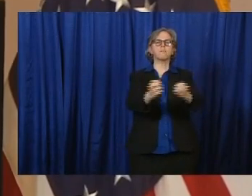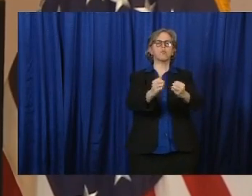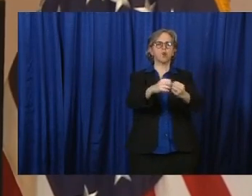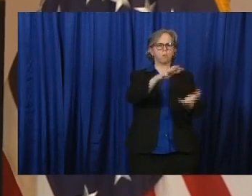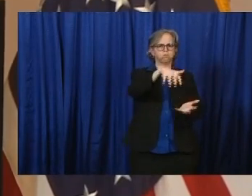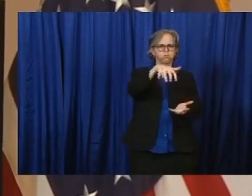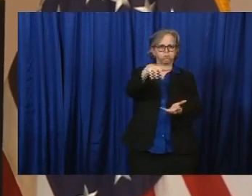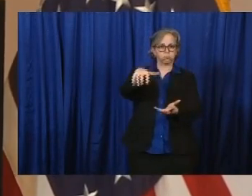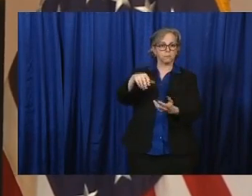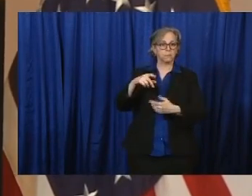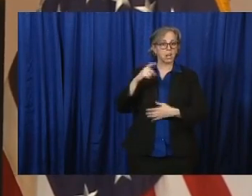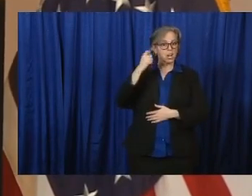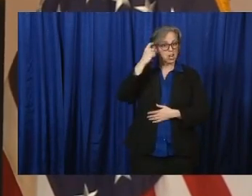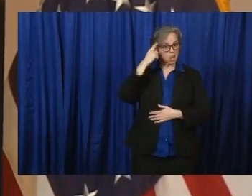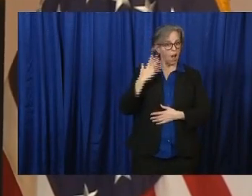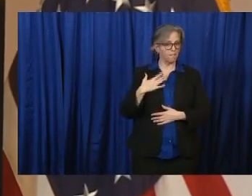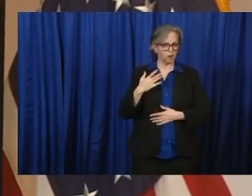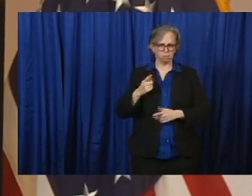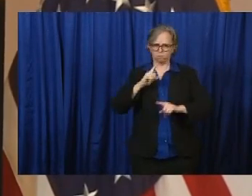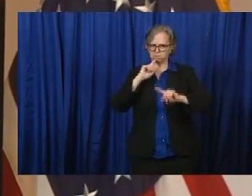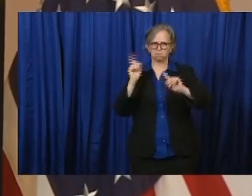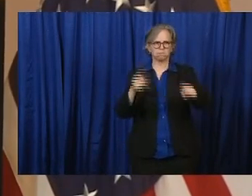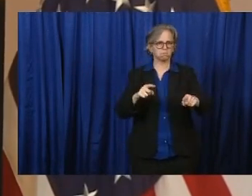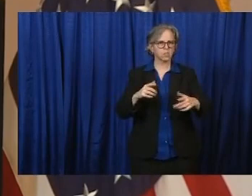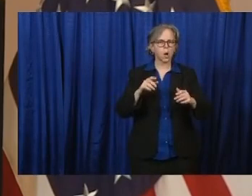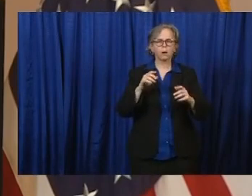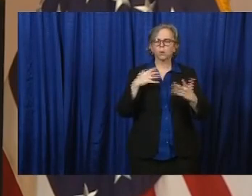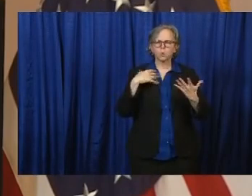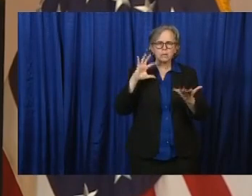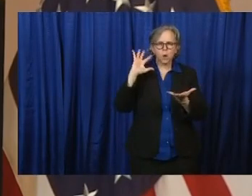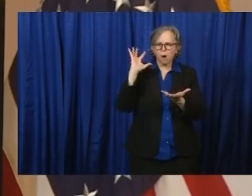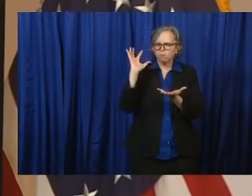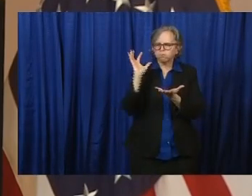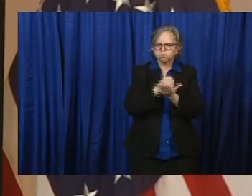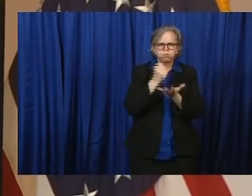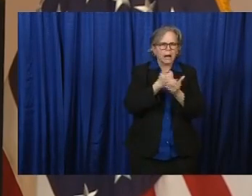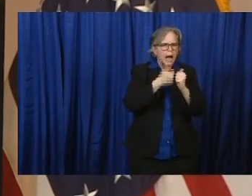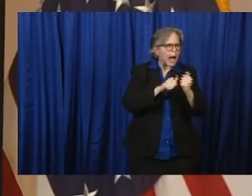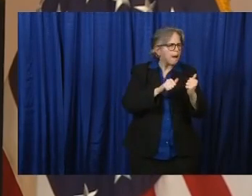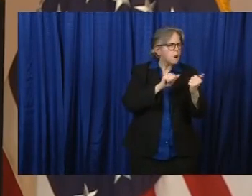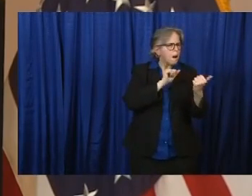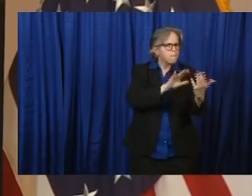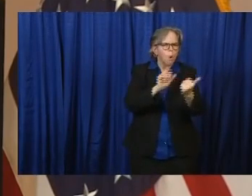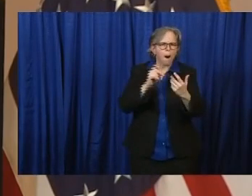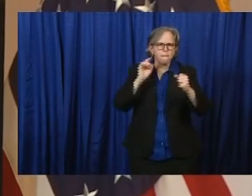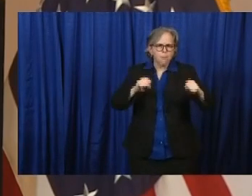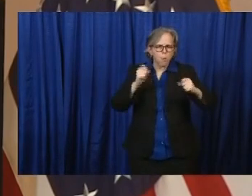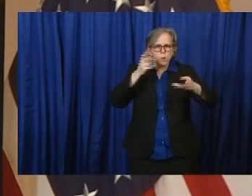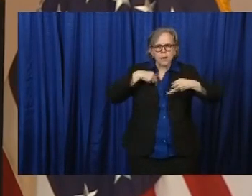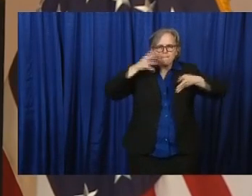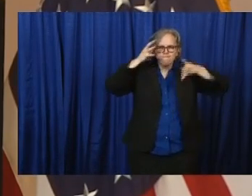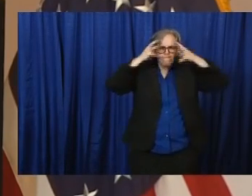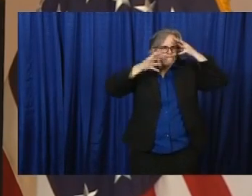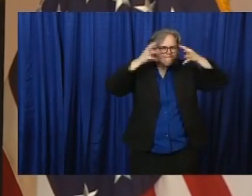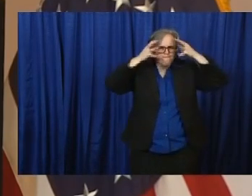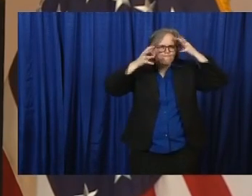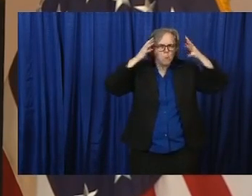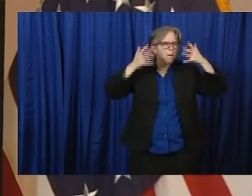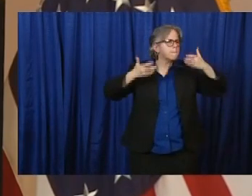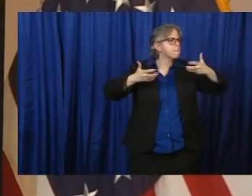we use every approach possible, and I will tell you, we are turning over every rock possible. We are innovating as much as possible